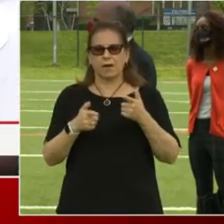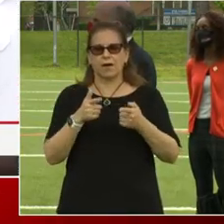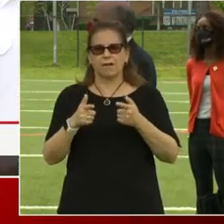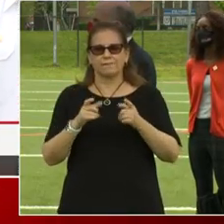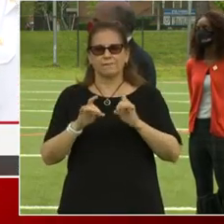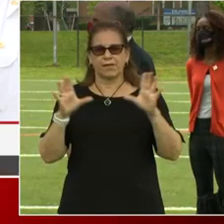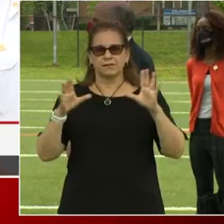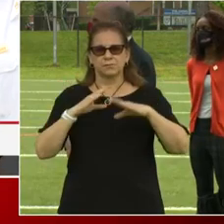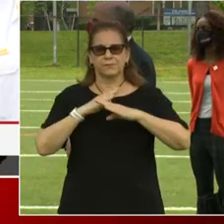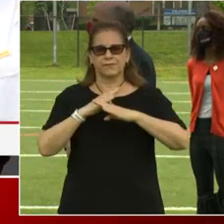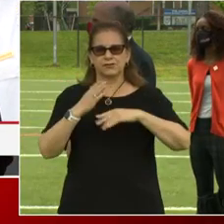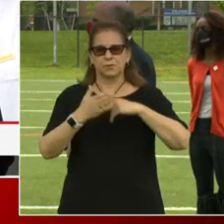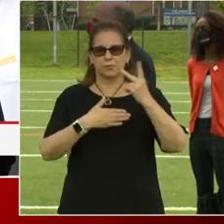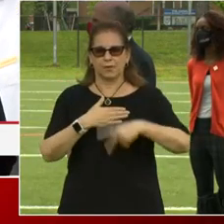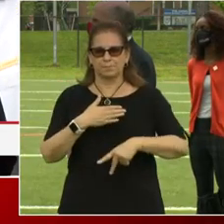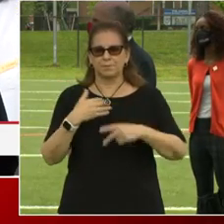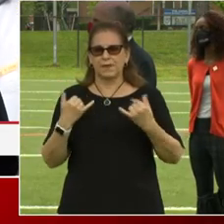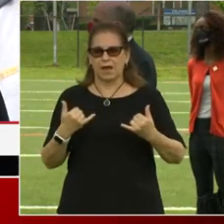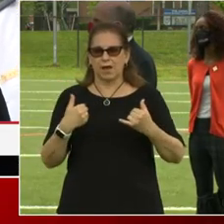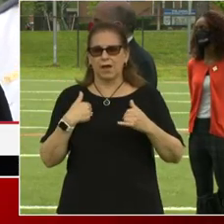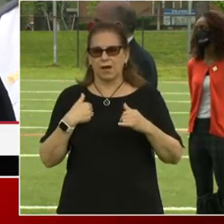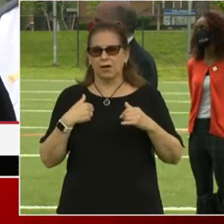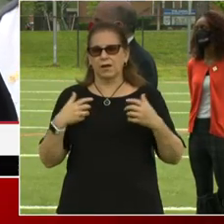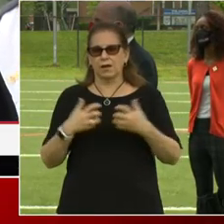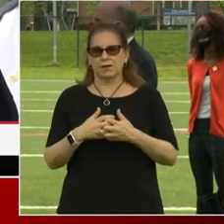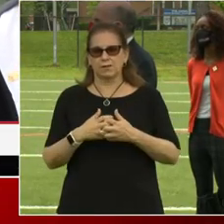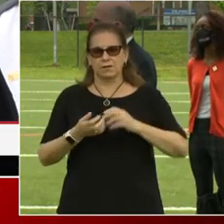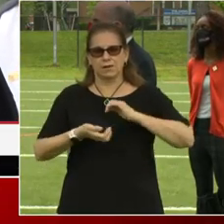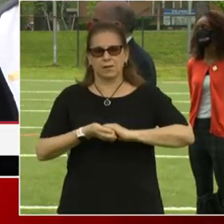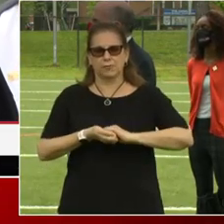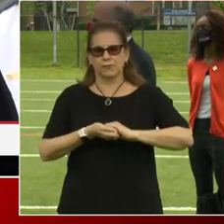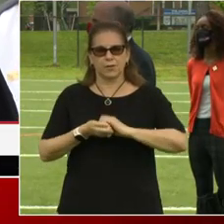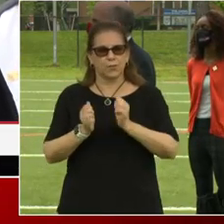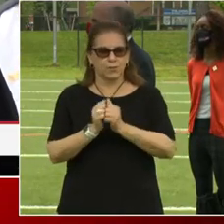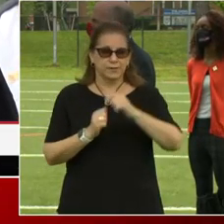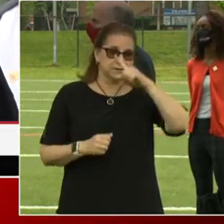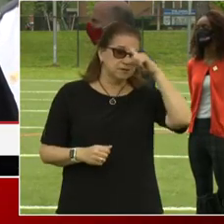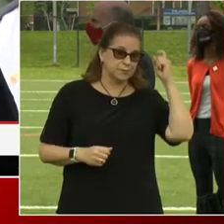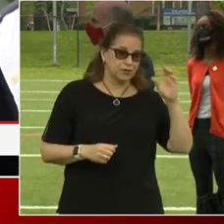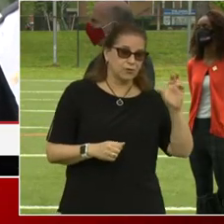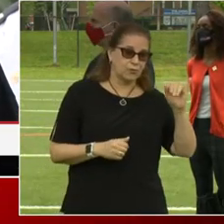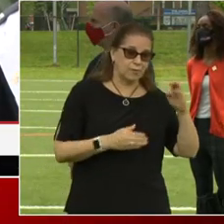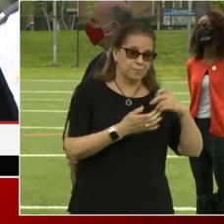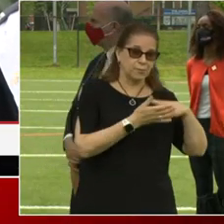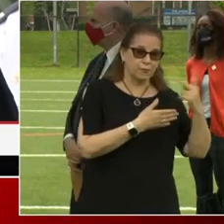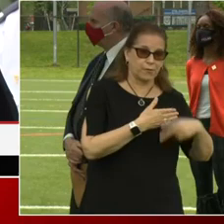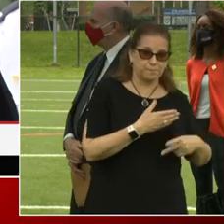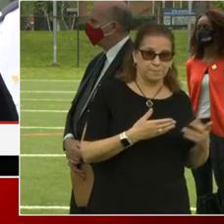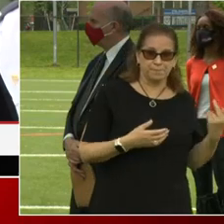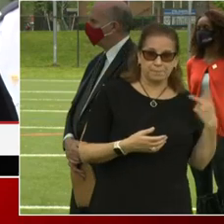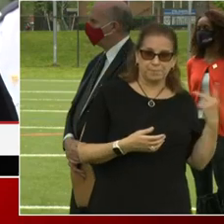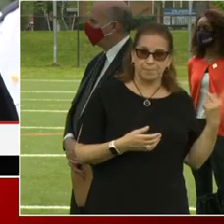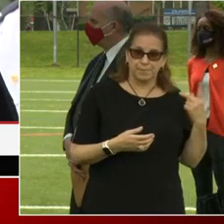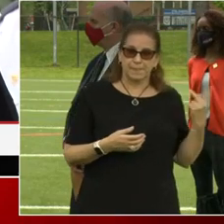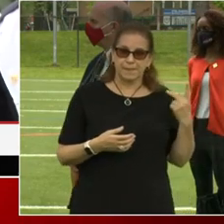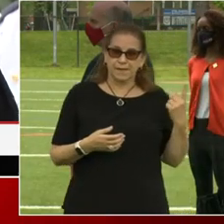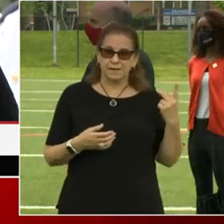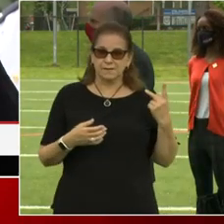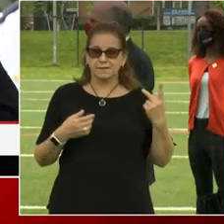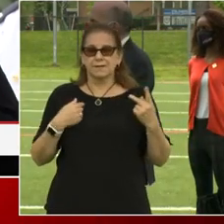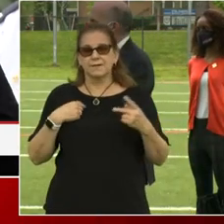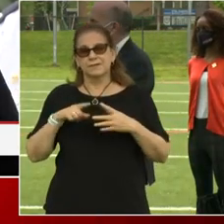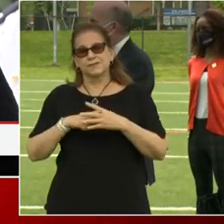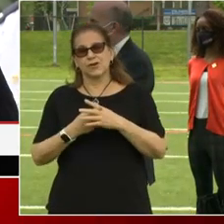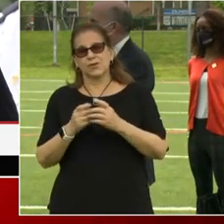are working in collaboration with the Summer Crime Initiative. We have used the initial blocks that we started in to develop an